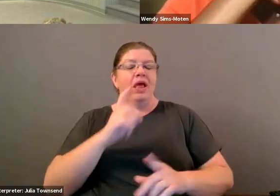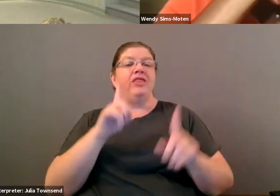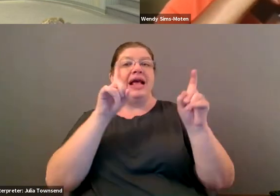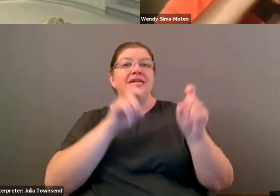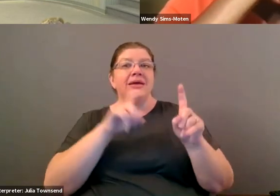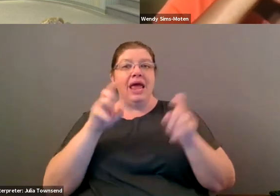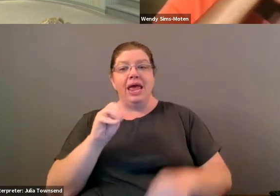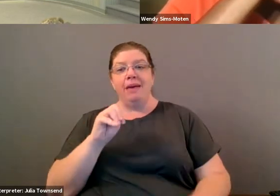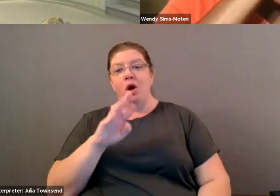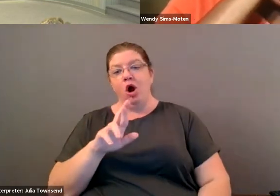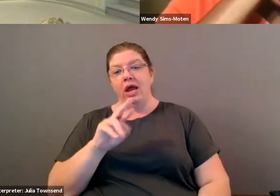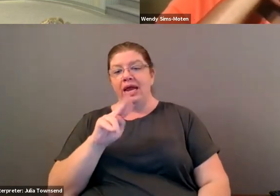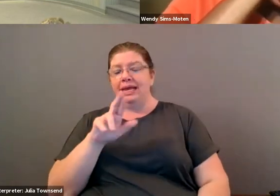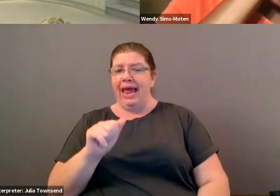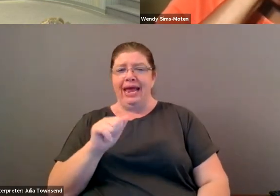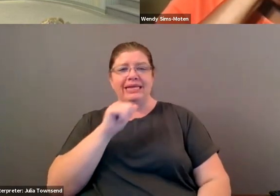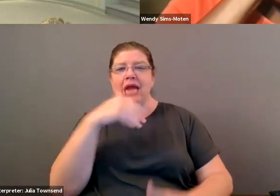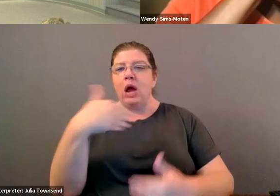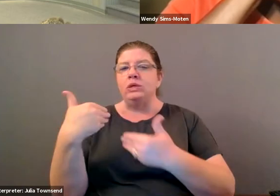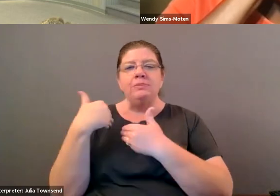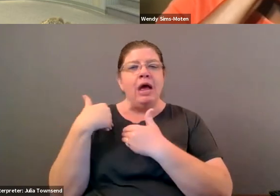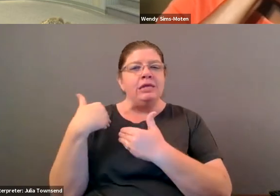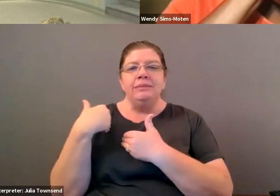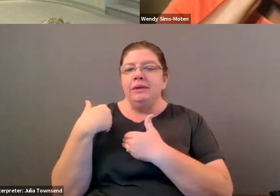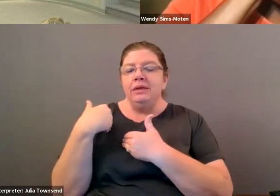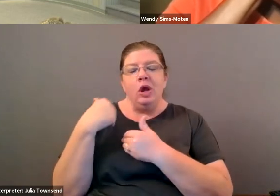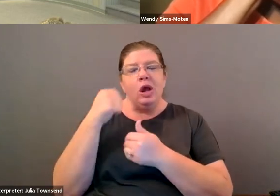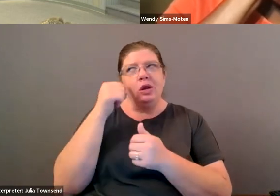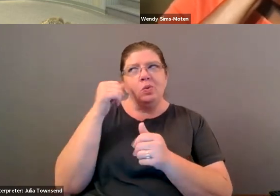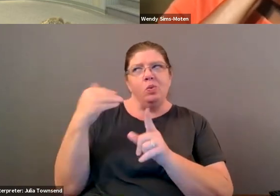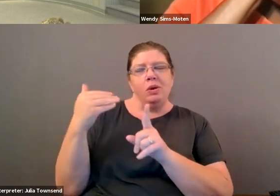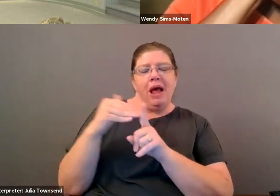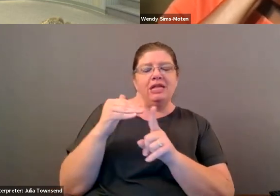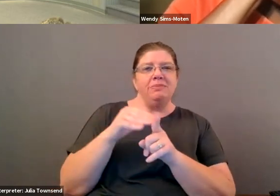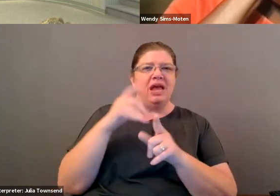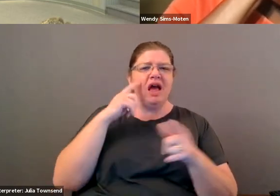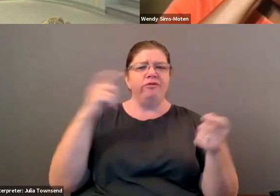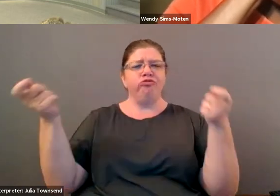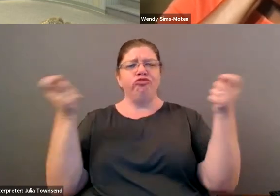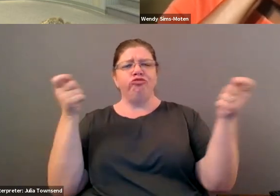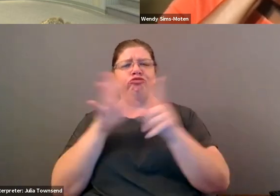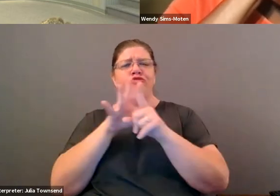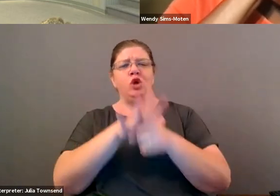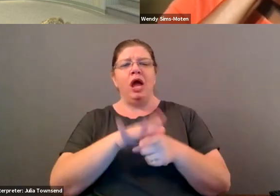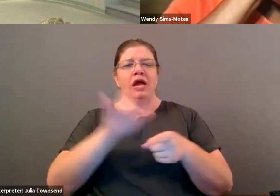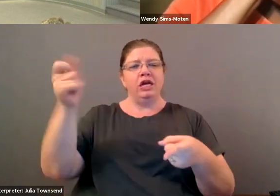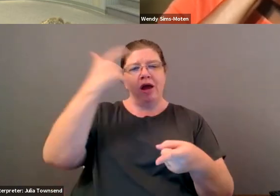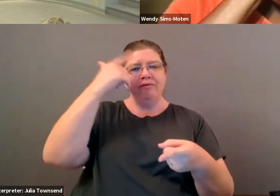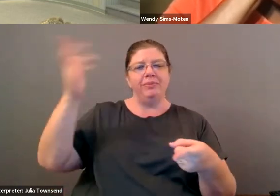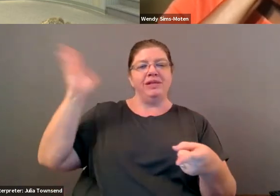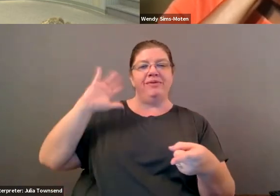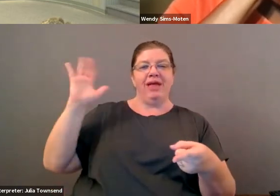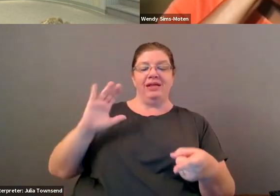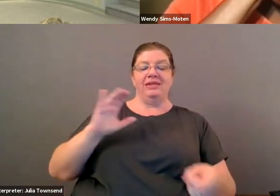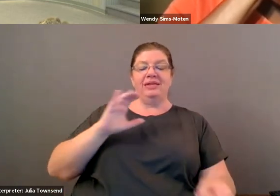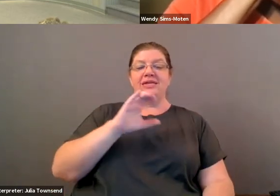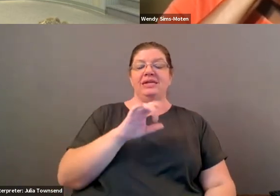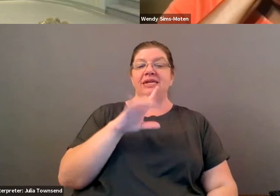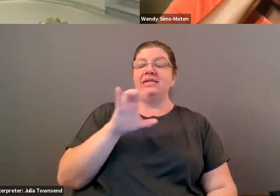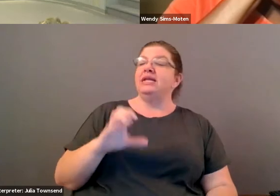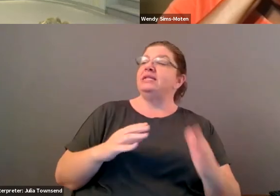mRNA, is not only irresponsible, but reminds me of totalitarian governments of the past. CDC and VAERS numbers of